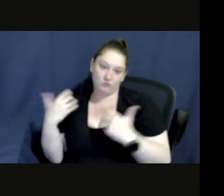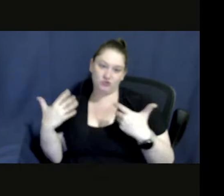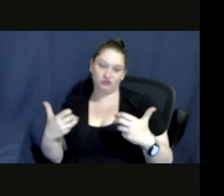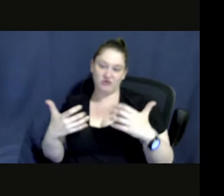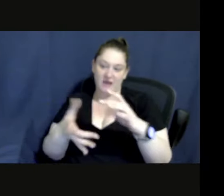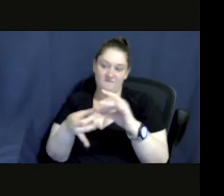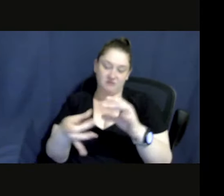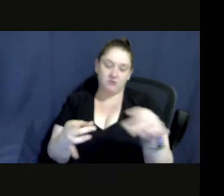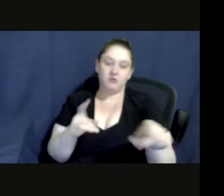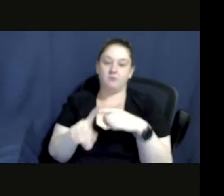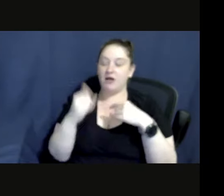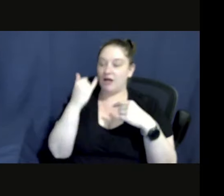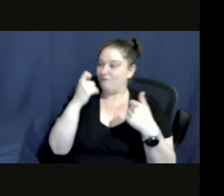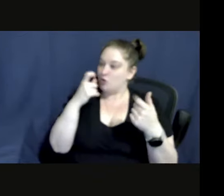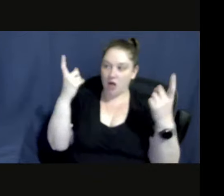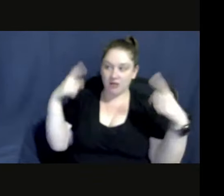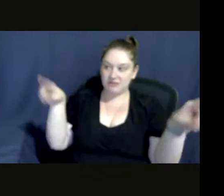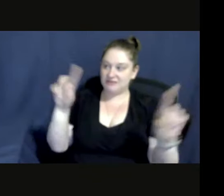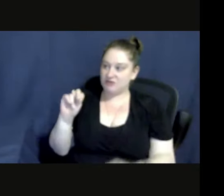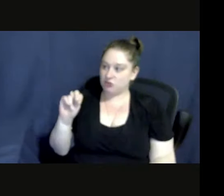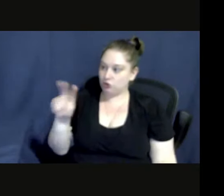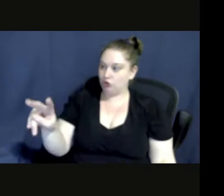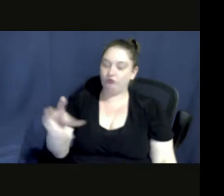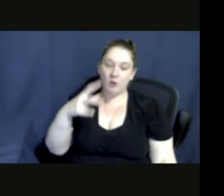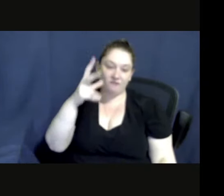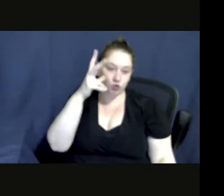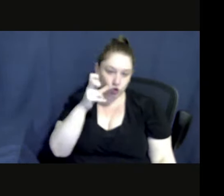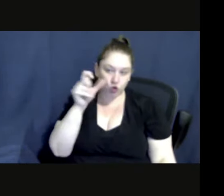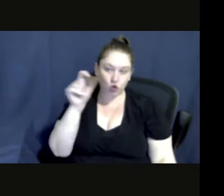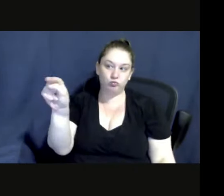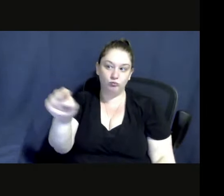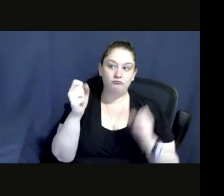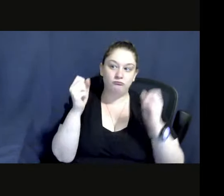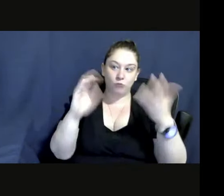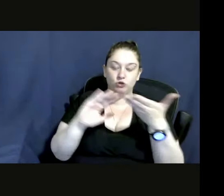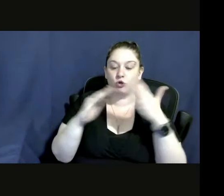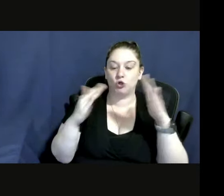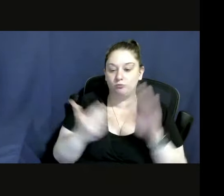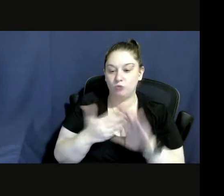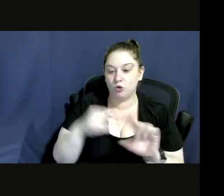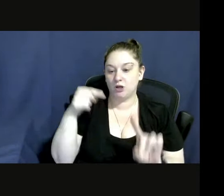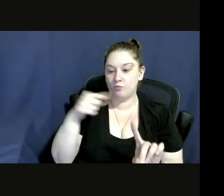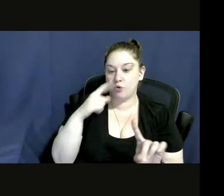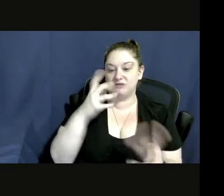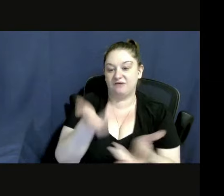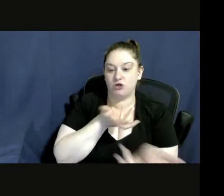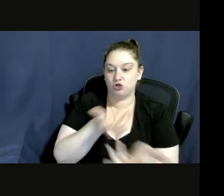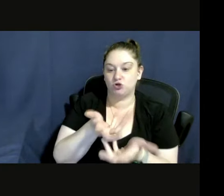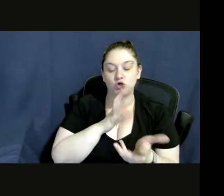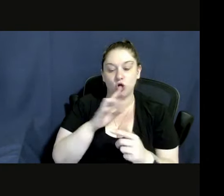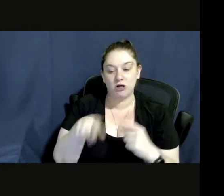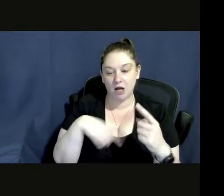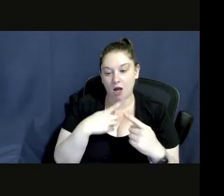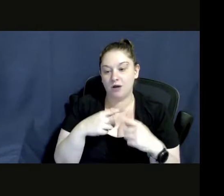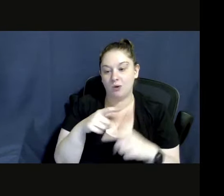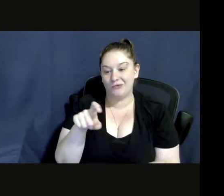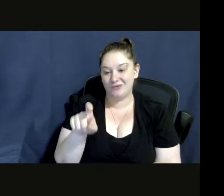we're not successful in November, I've heard the multiple community points of interaction talk about the need